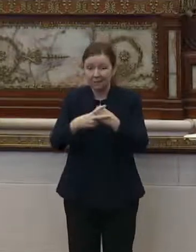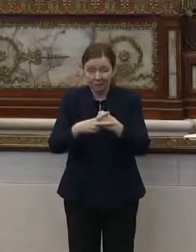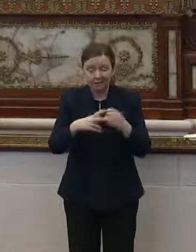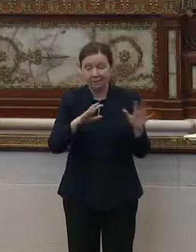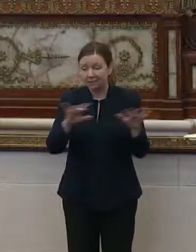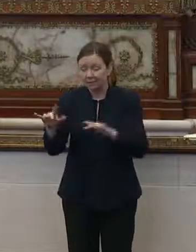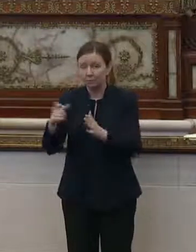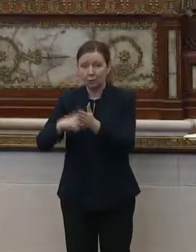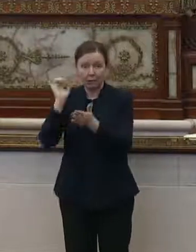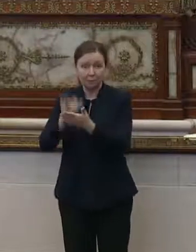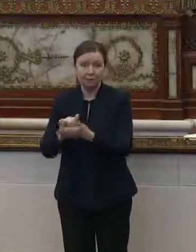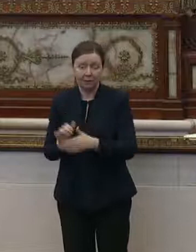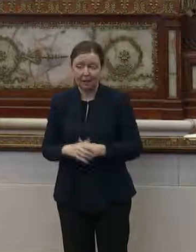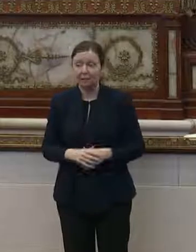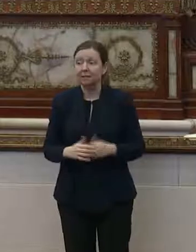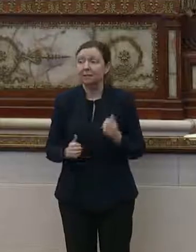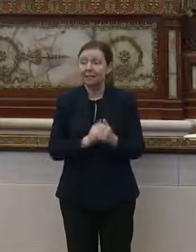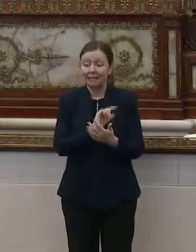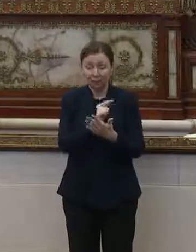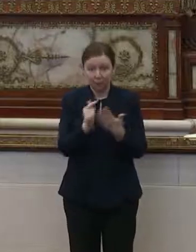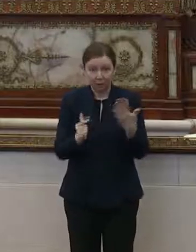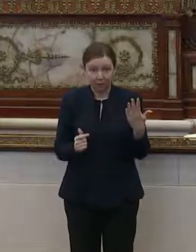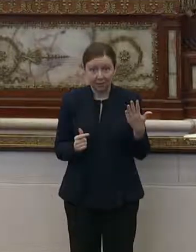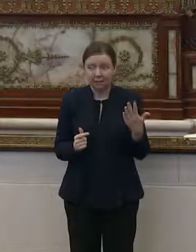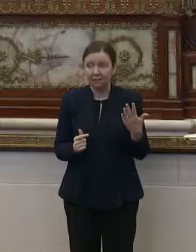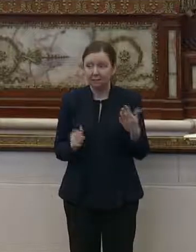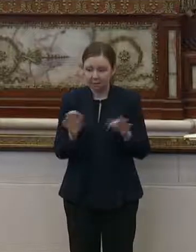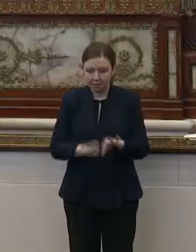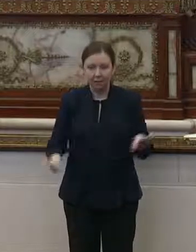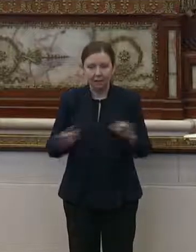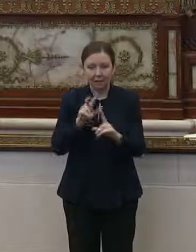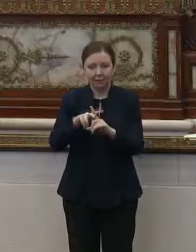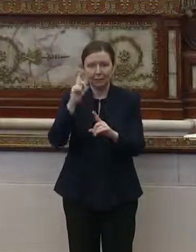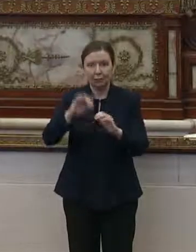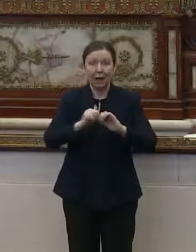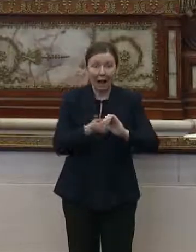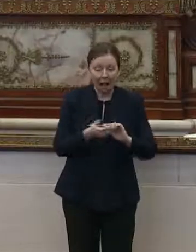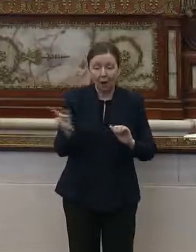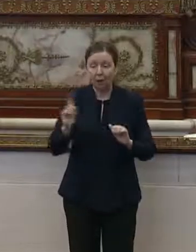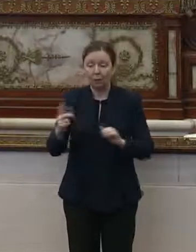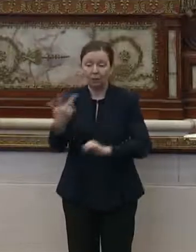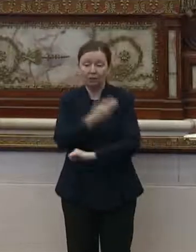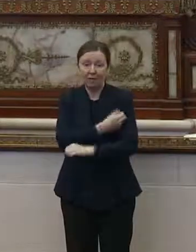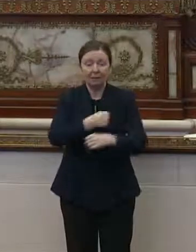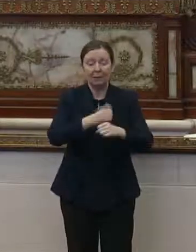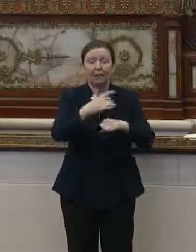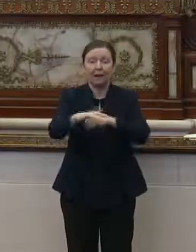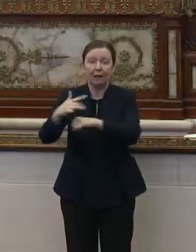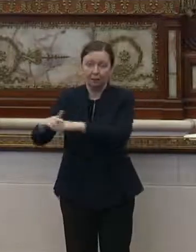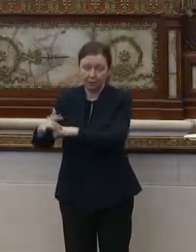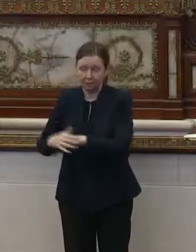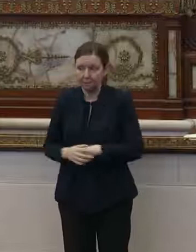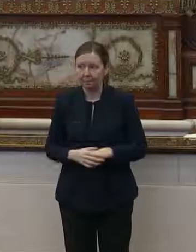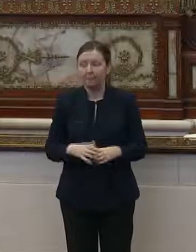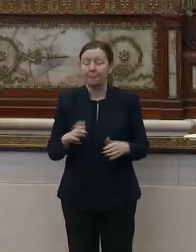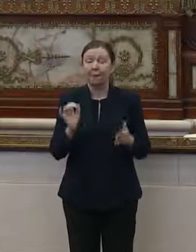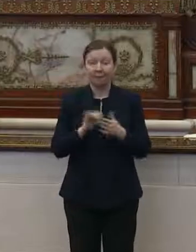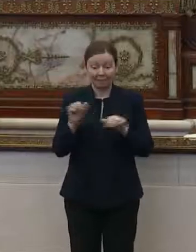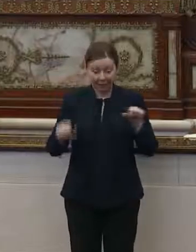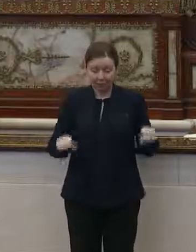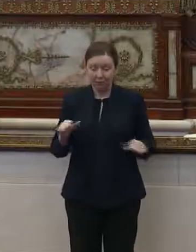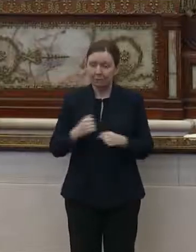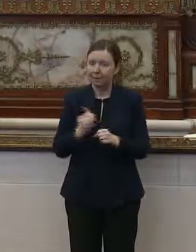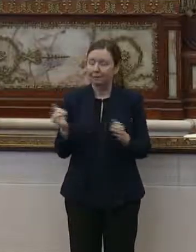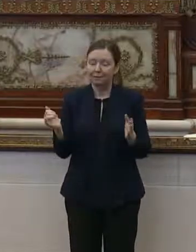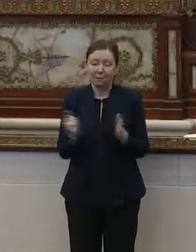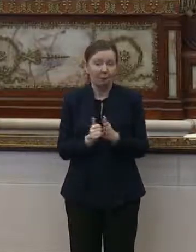for the vaccines. Each of those factors has crucial implications for how and where a vaccine is made available. This uncertainty made it